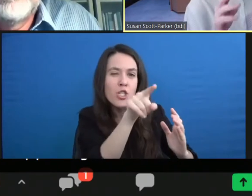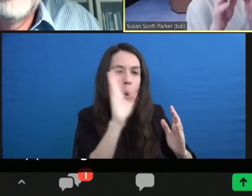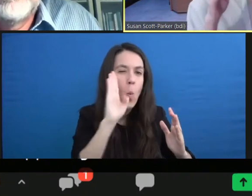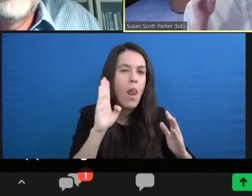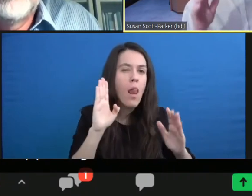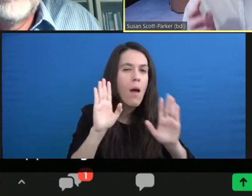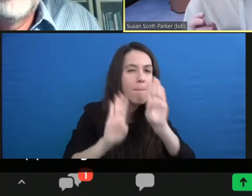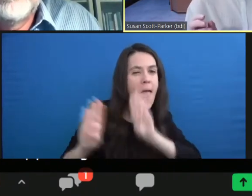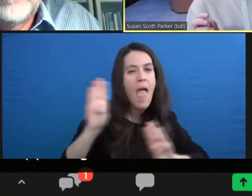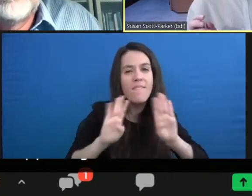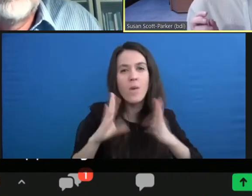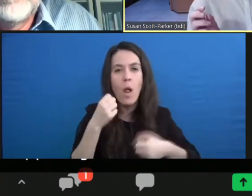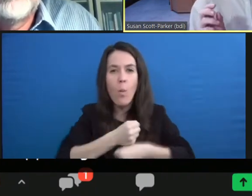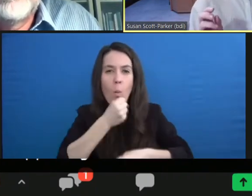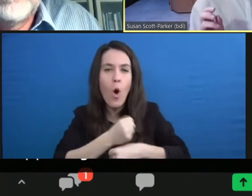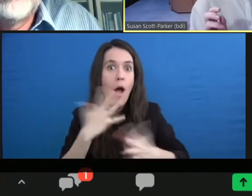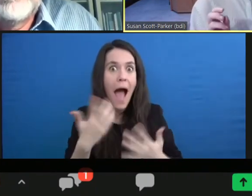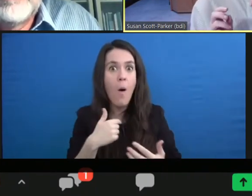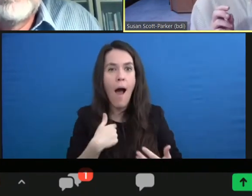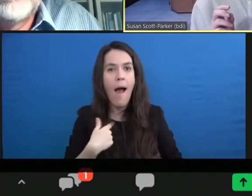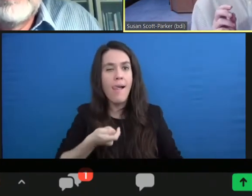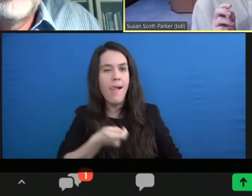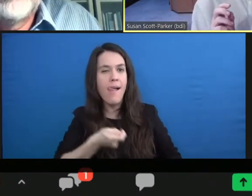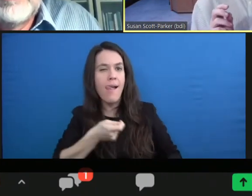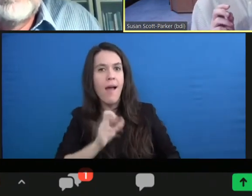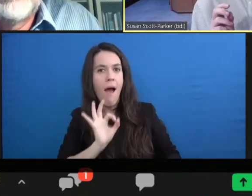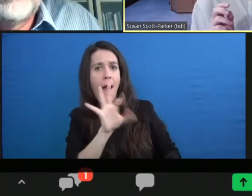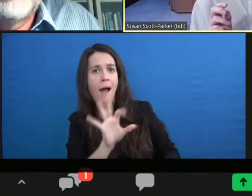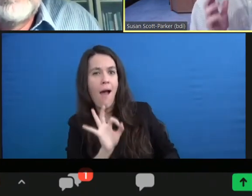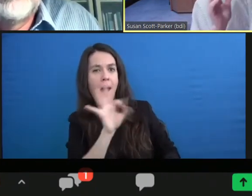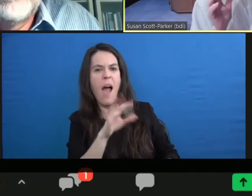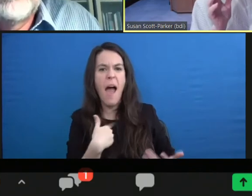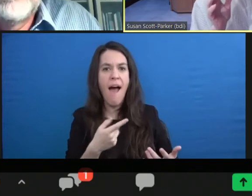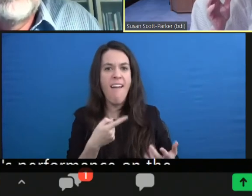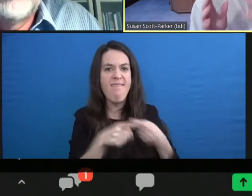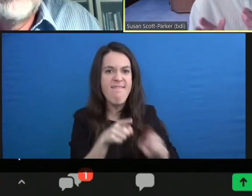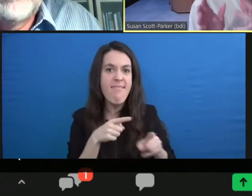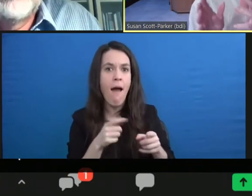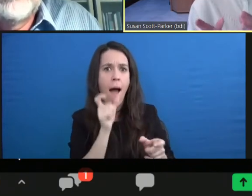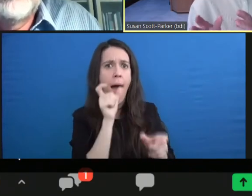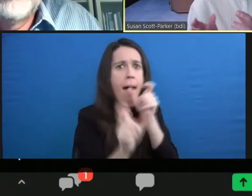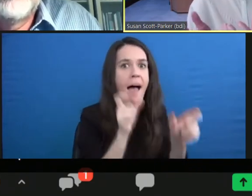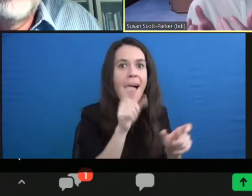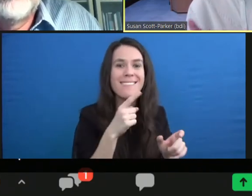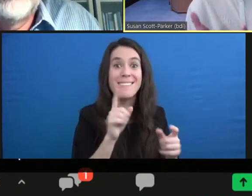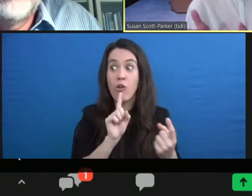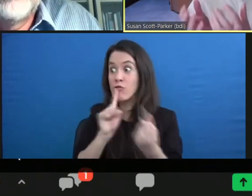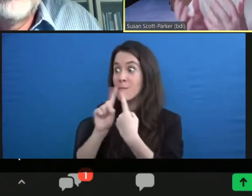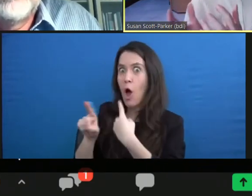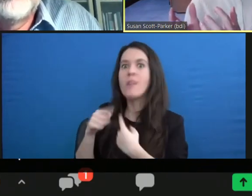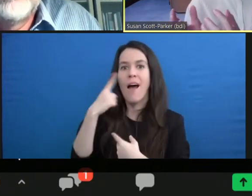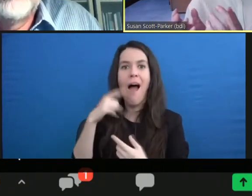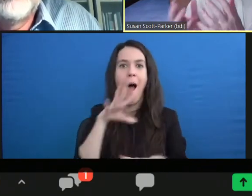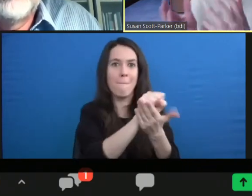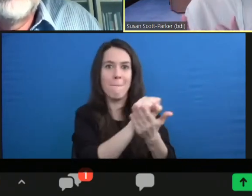communicates emotional responses when I tease him or insult him. There is no scientific validity to